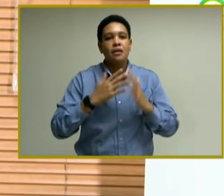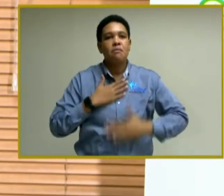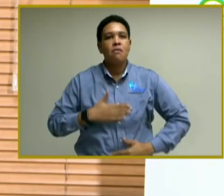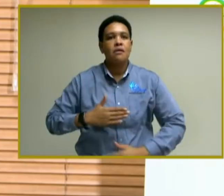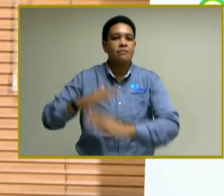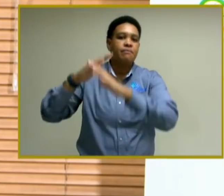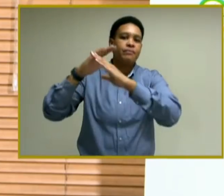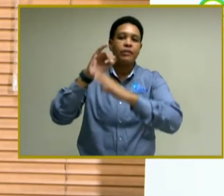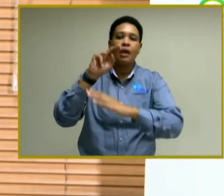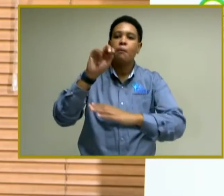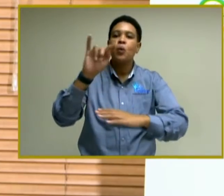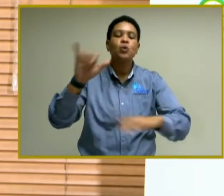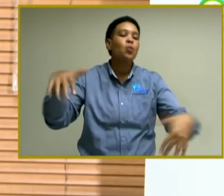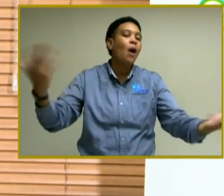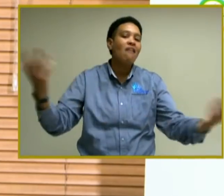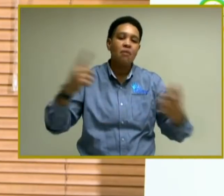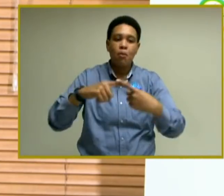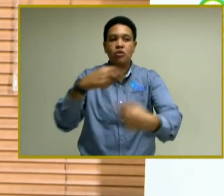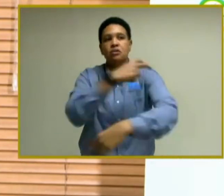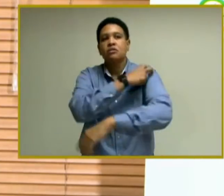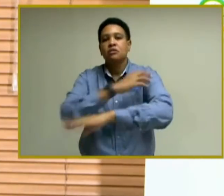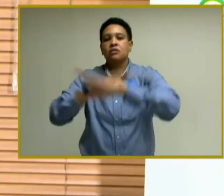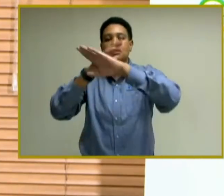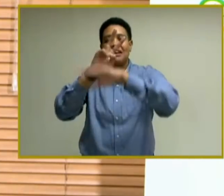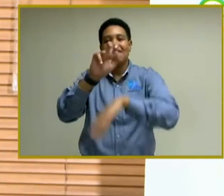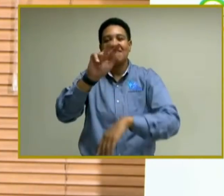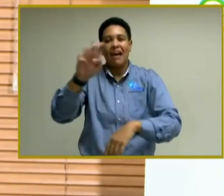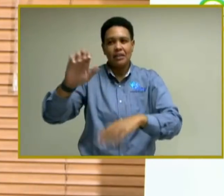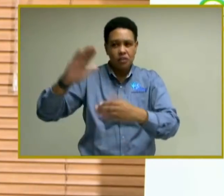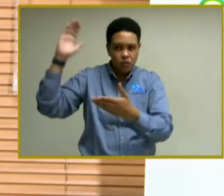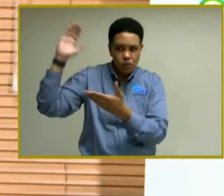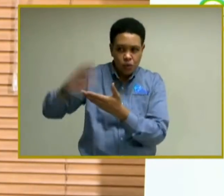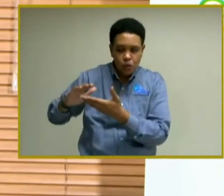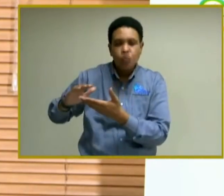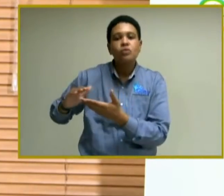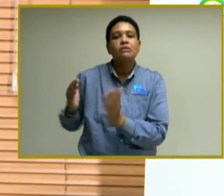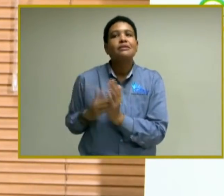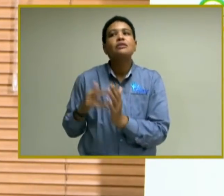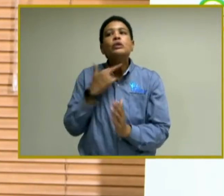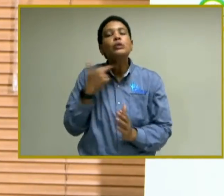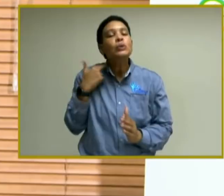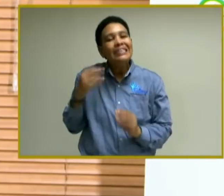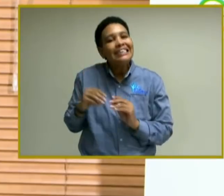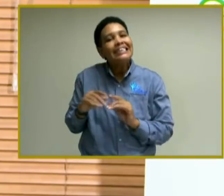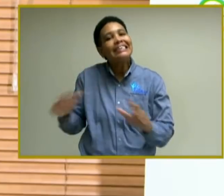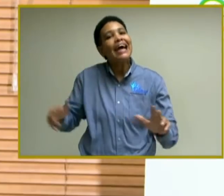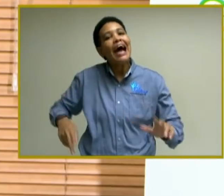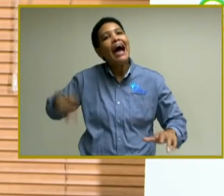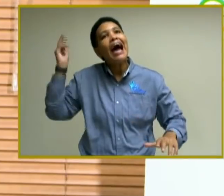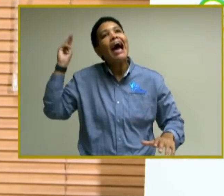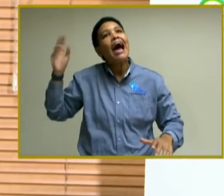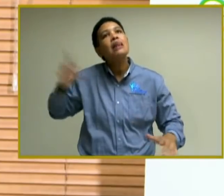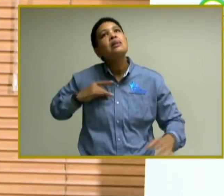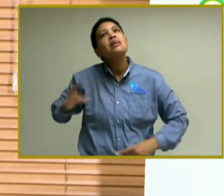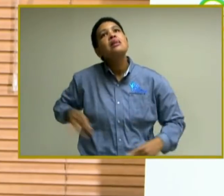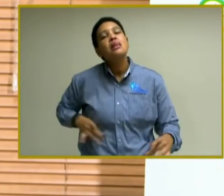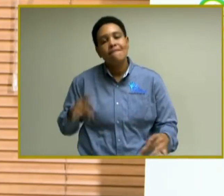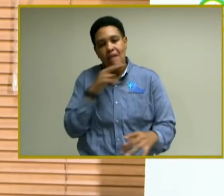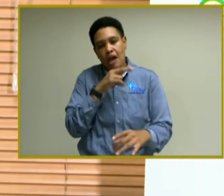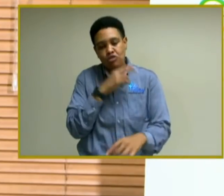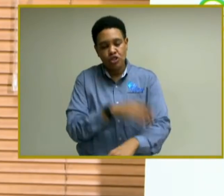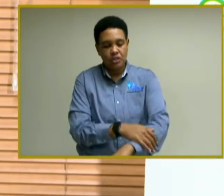as yet no available vaccine to mitigate against the risk of a very highly contagious